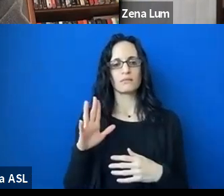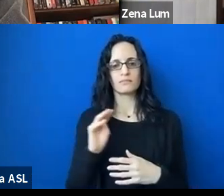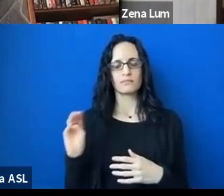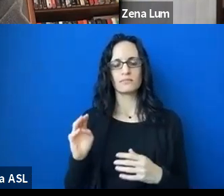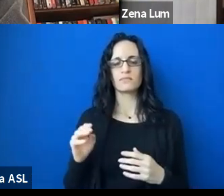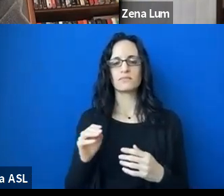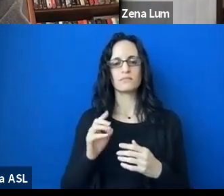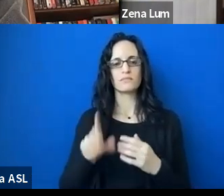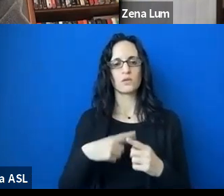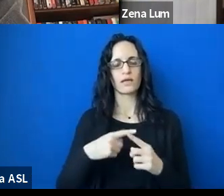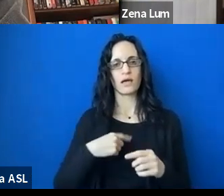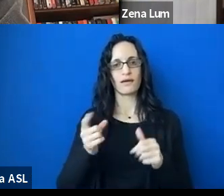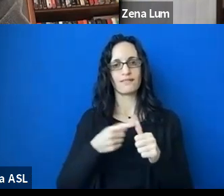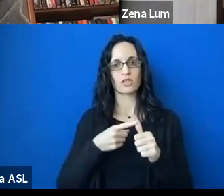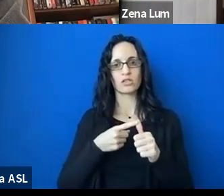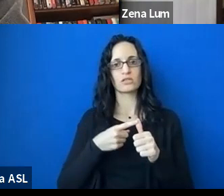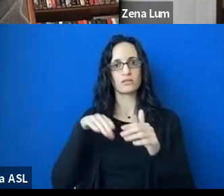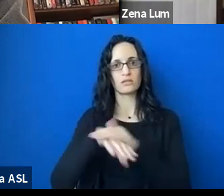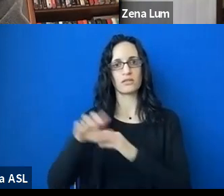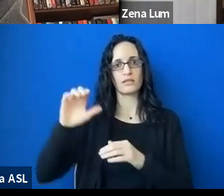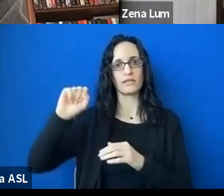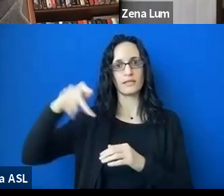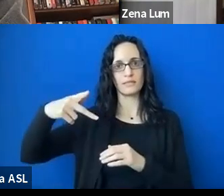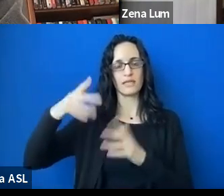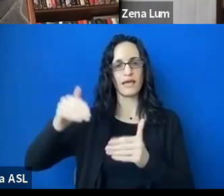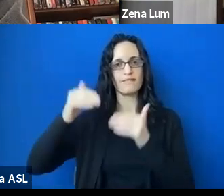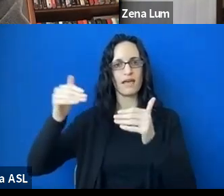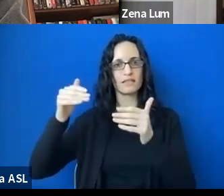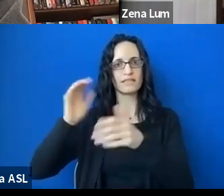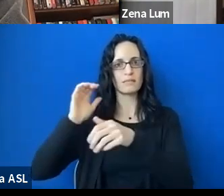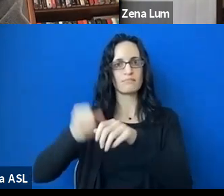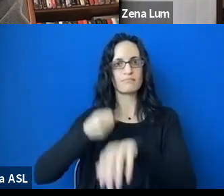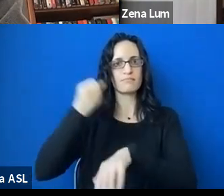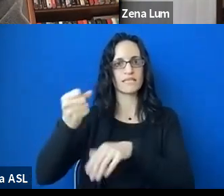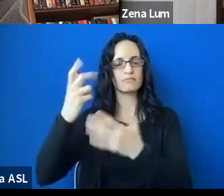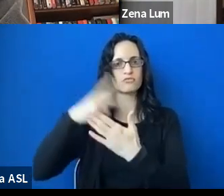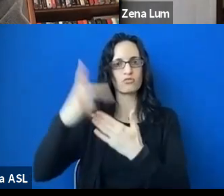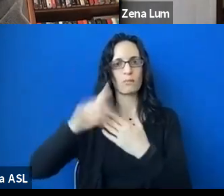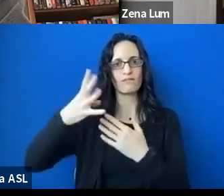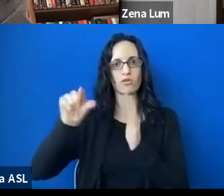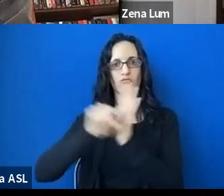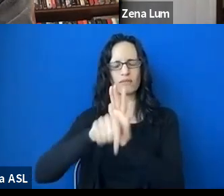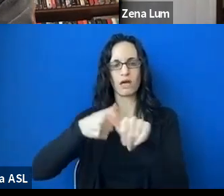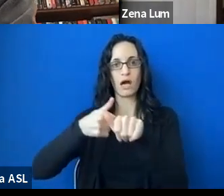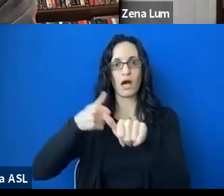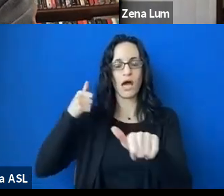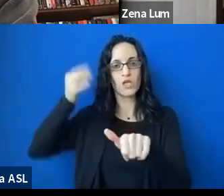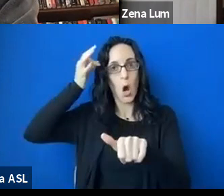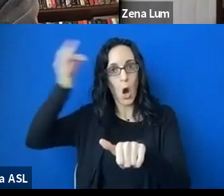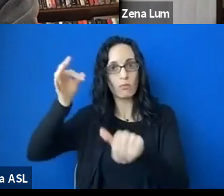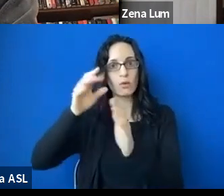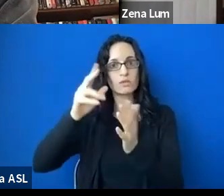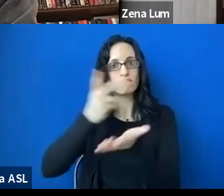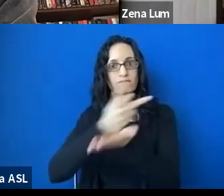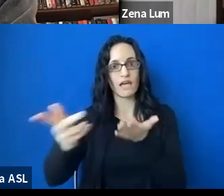when I first placed into the advanced placement program in fourth grade, I was so far behind that I almost flunked out of the fourth grade, even though I